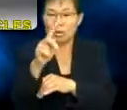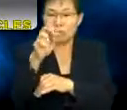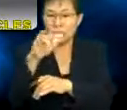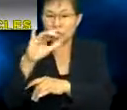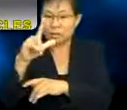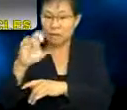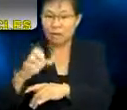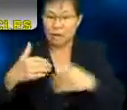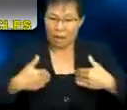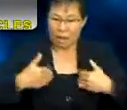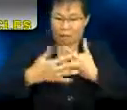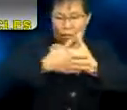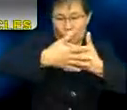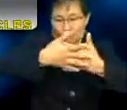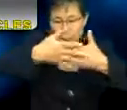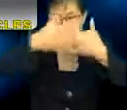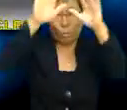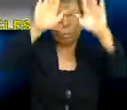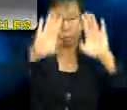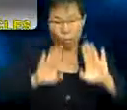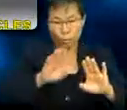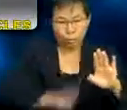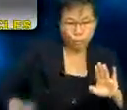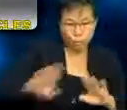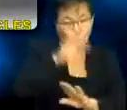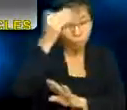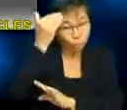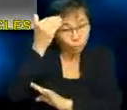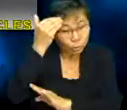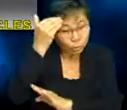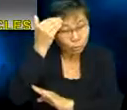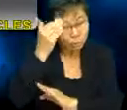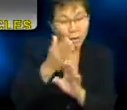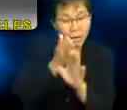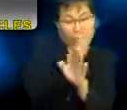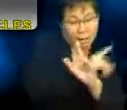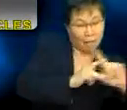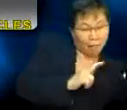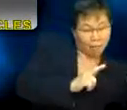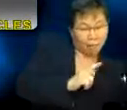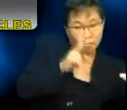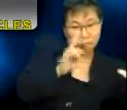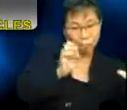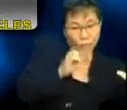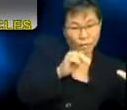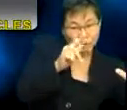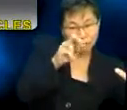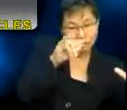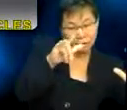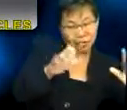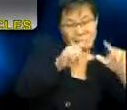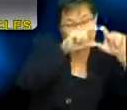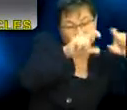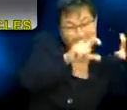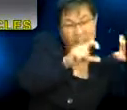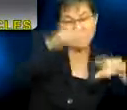the ventricles and have thinner walls. You will also notice that the left ventricle has